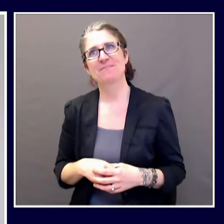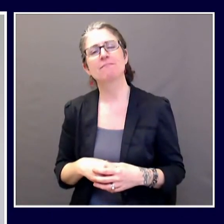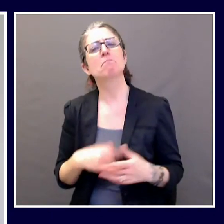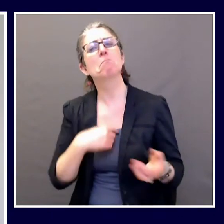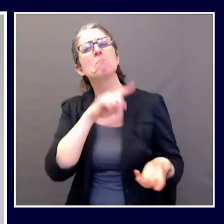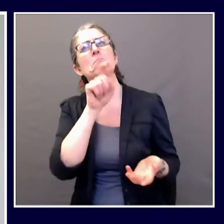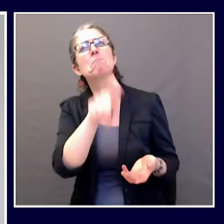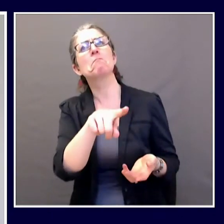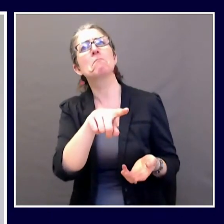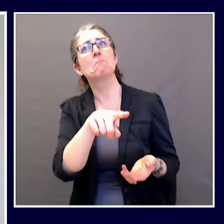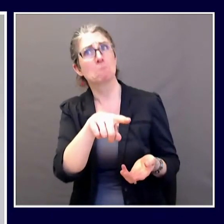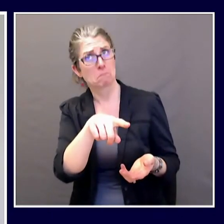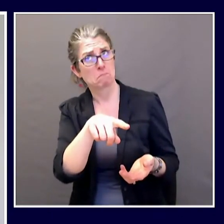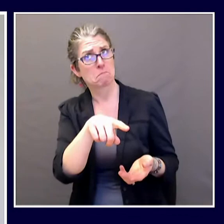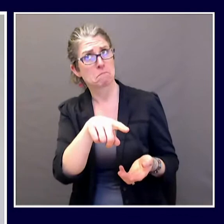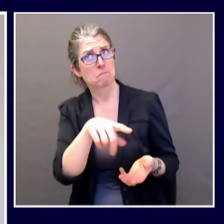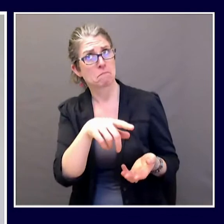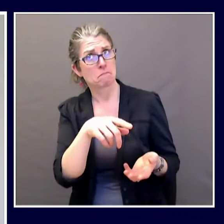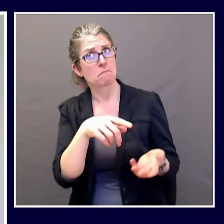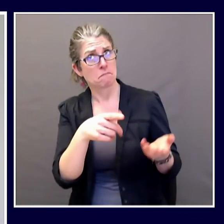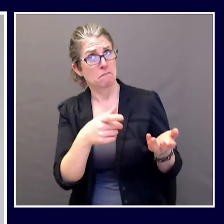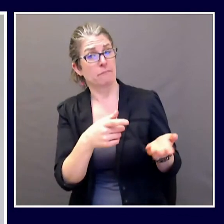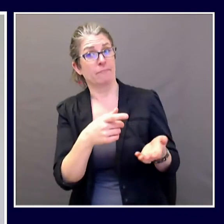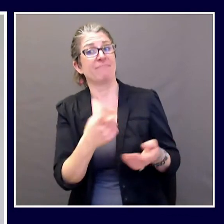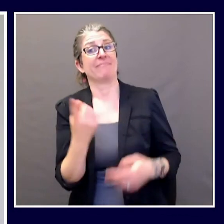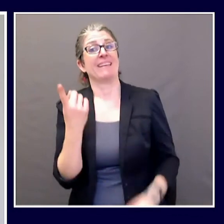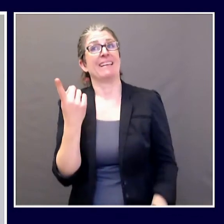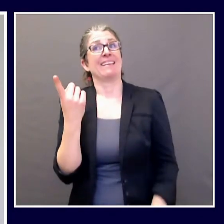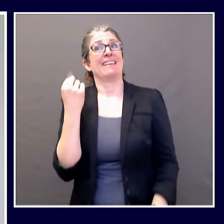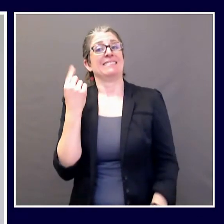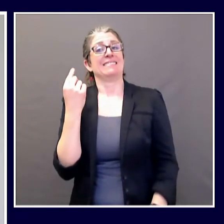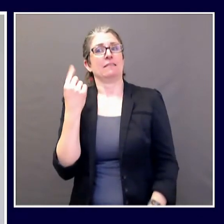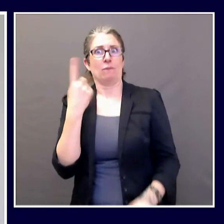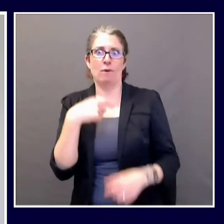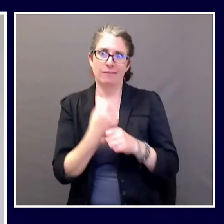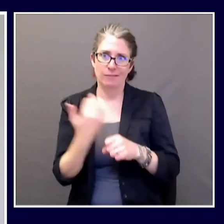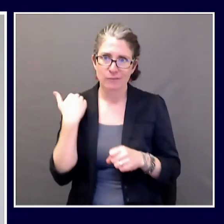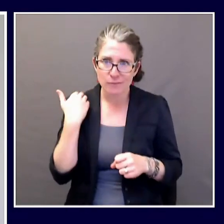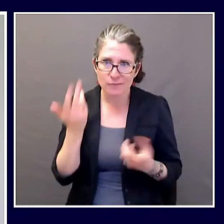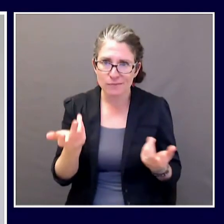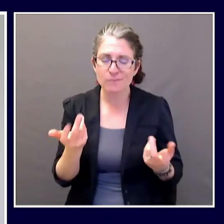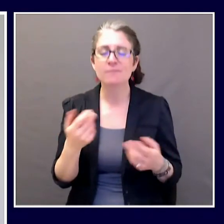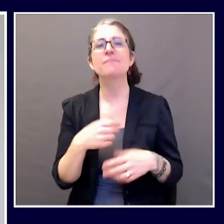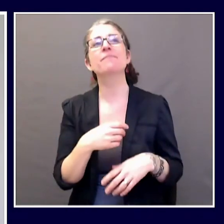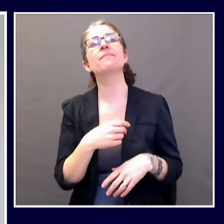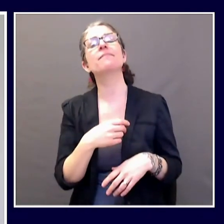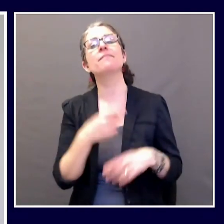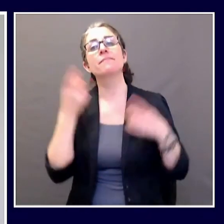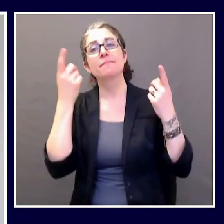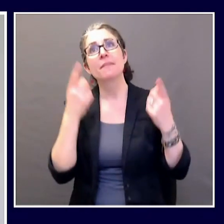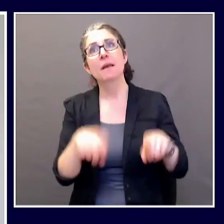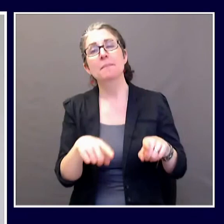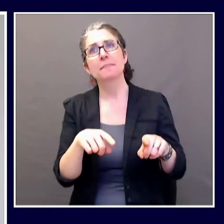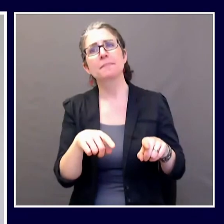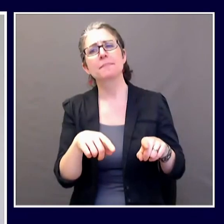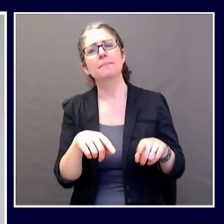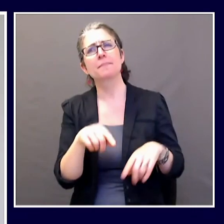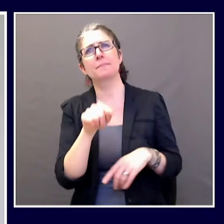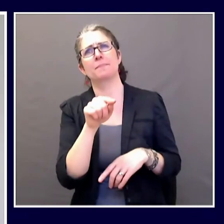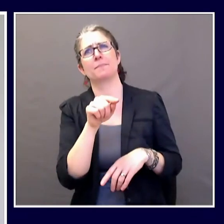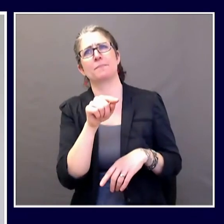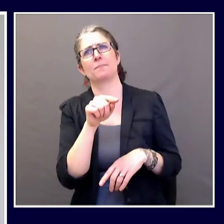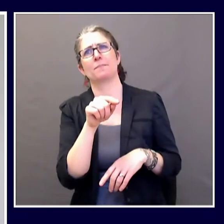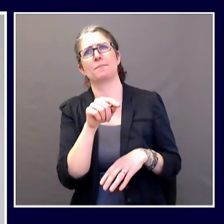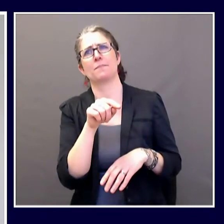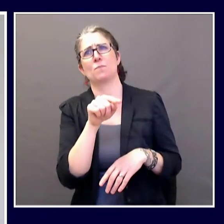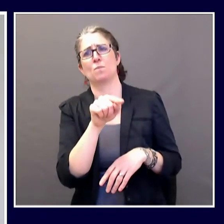We're looking back a year. I know that you and your team, both of you, are likely watching COVID developments much closer in March 2020,